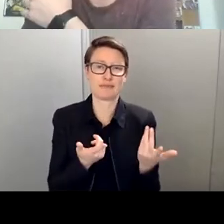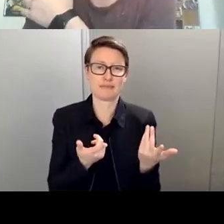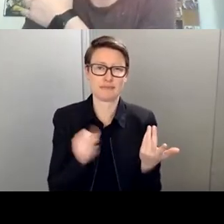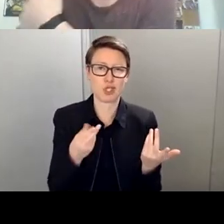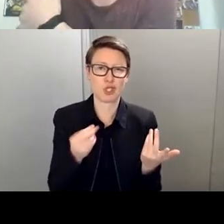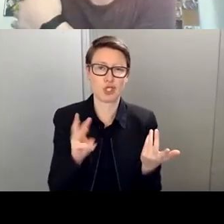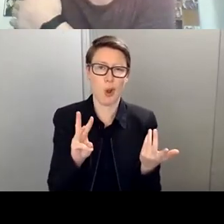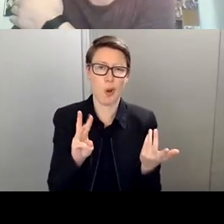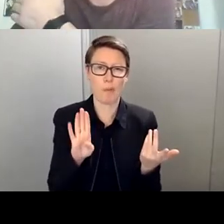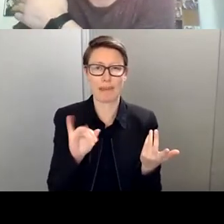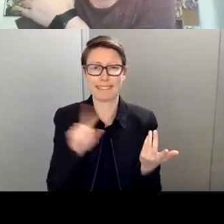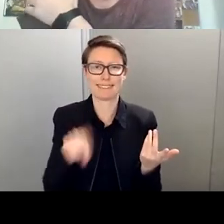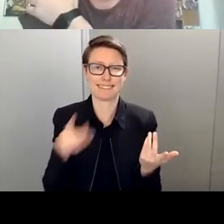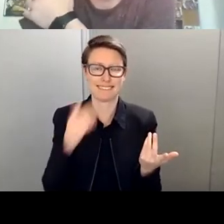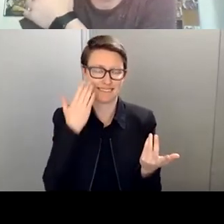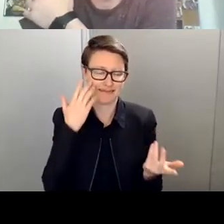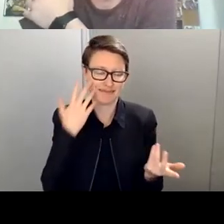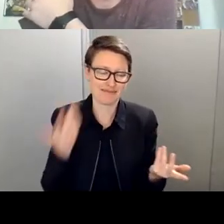they say,